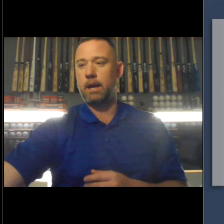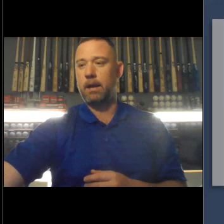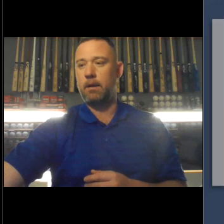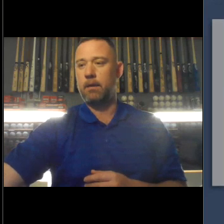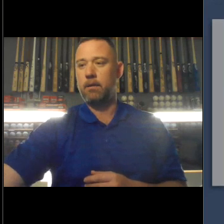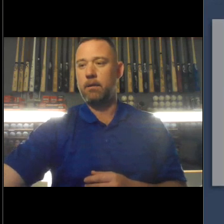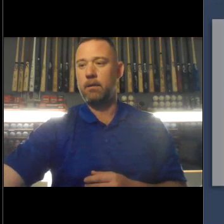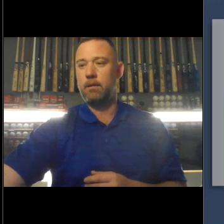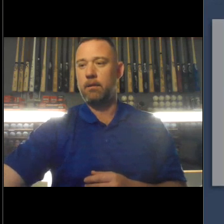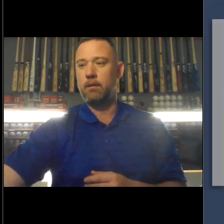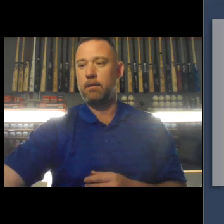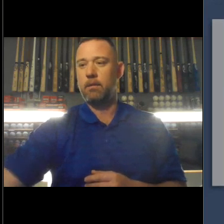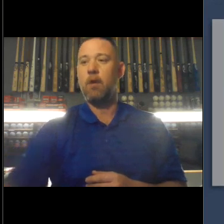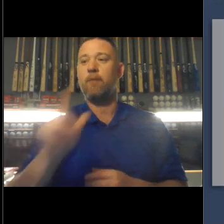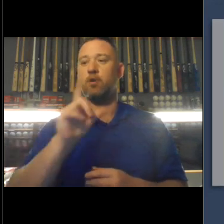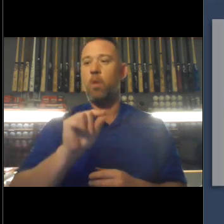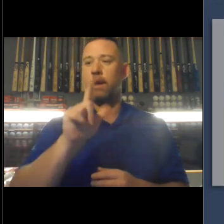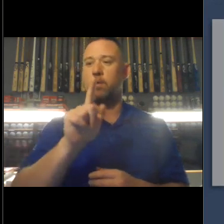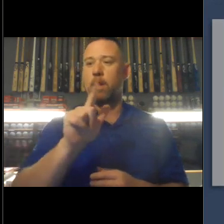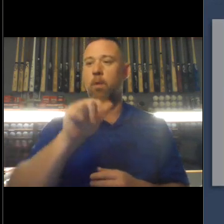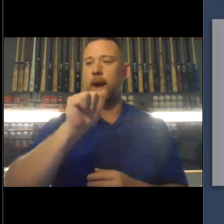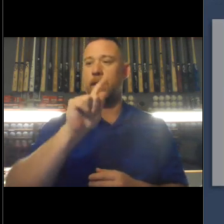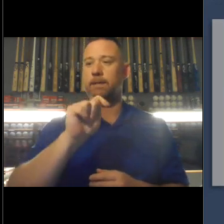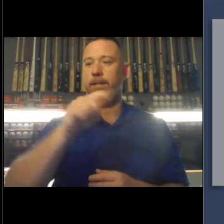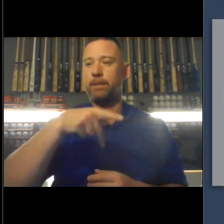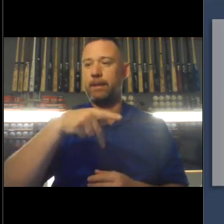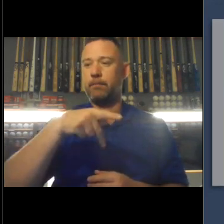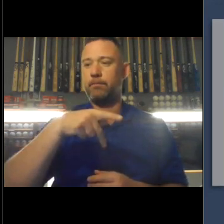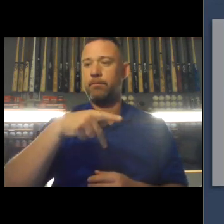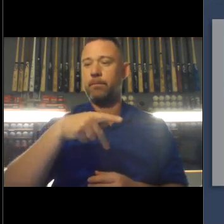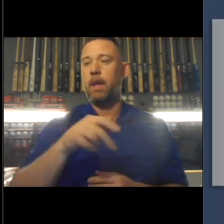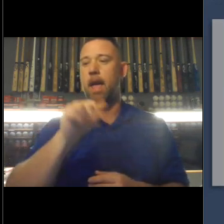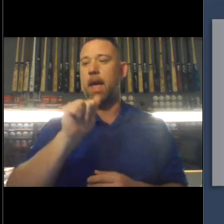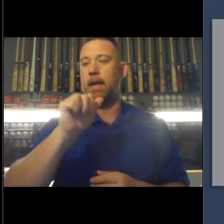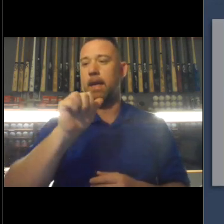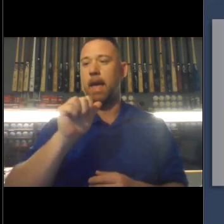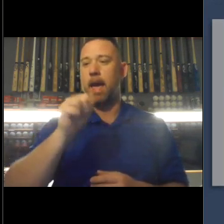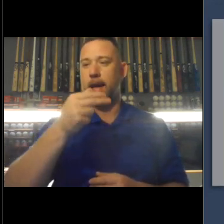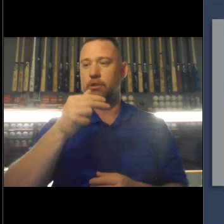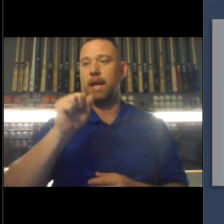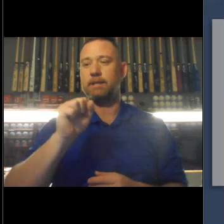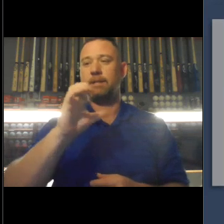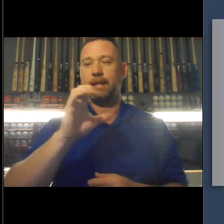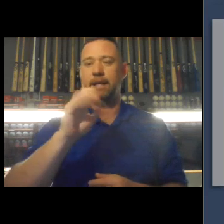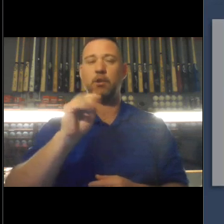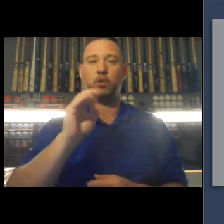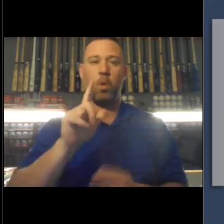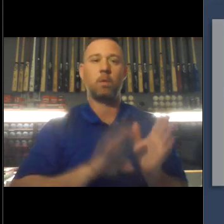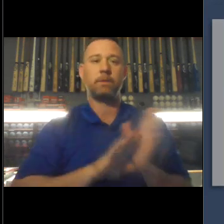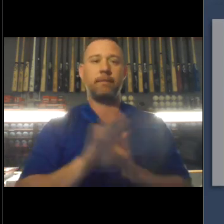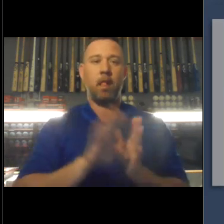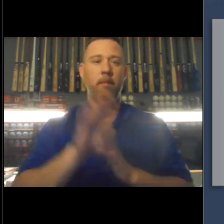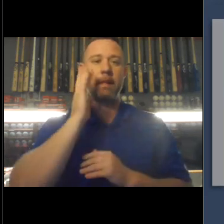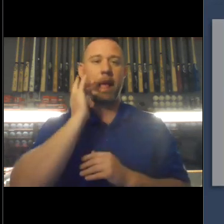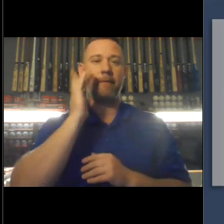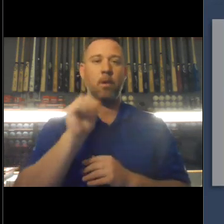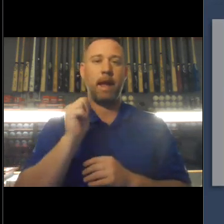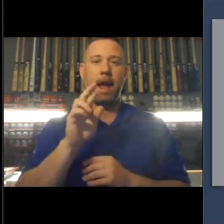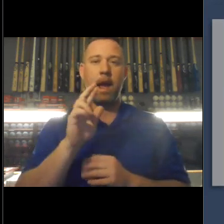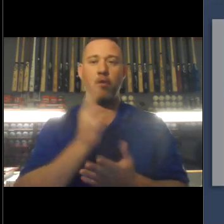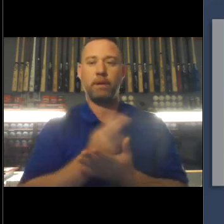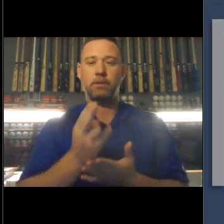benefits for the 2021 ATP. The AHSC tool was developed by the California Air Resources